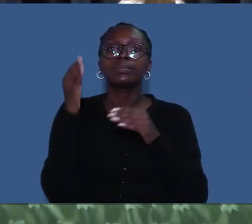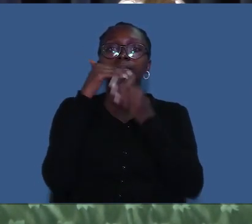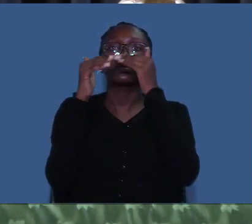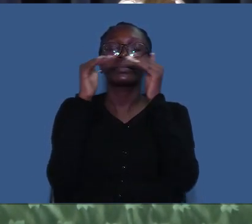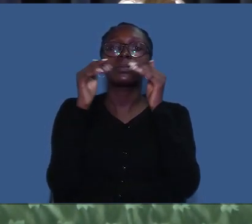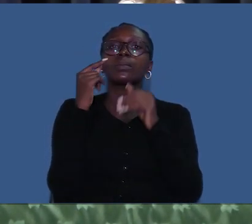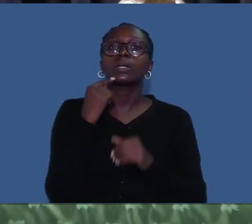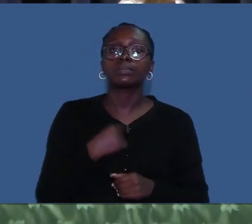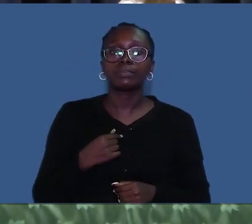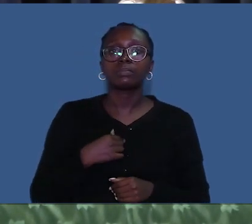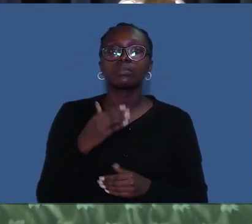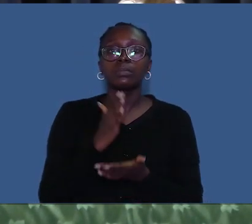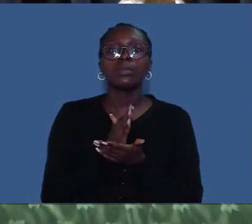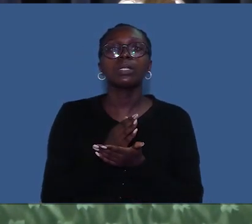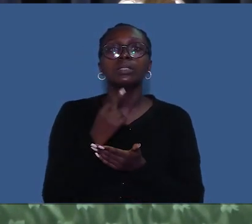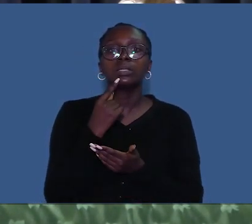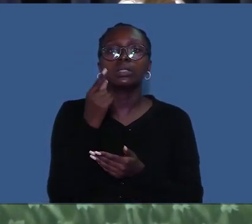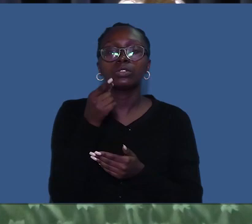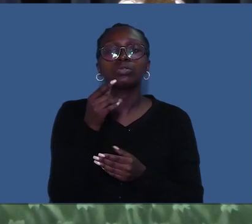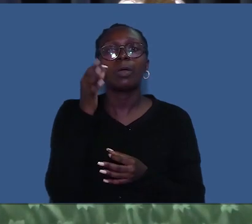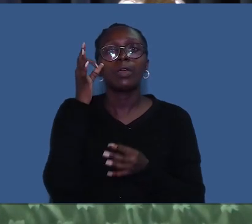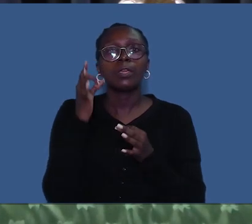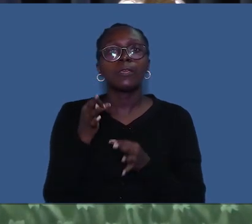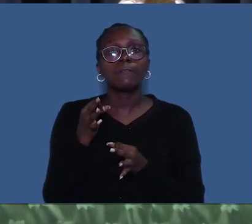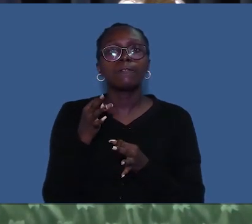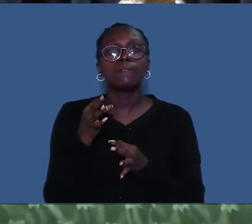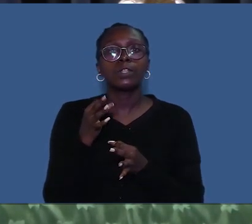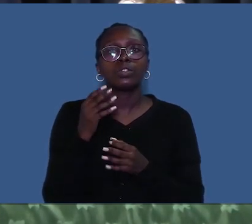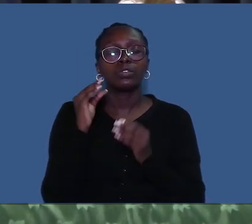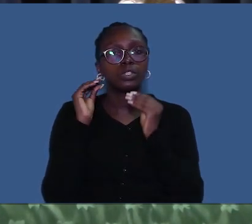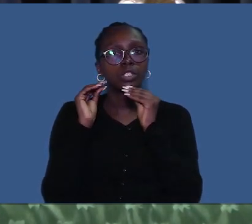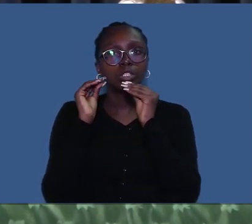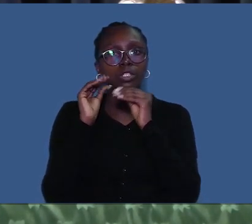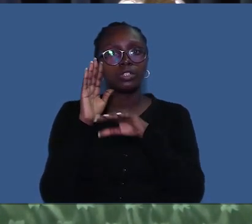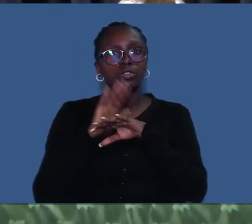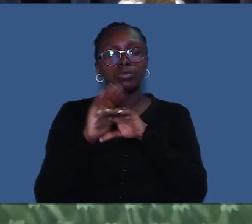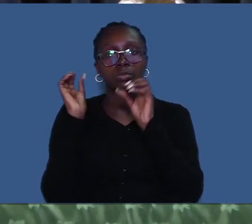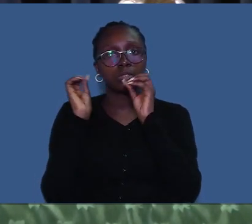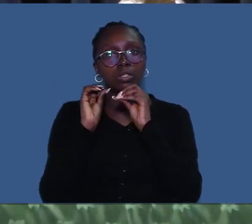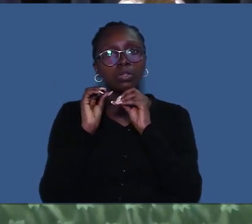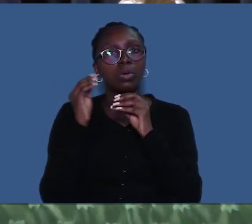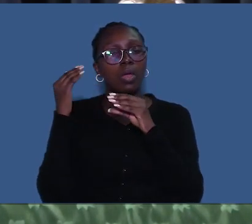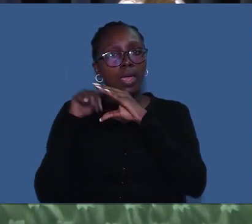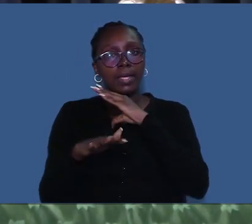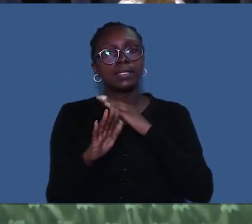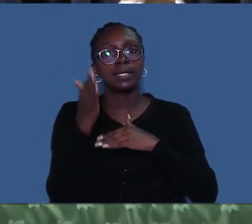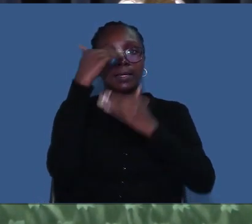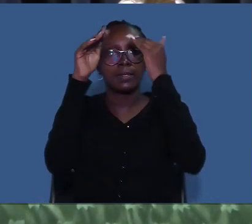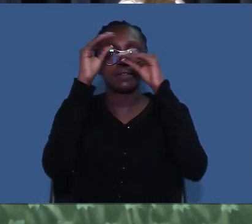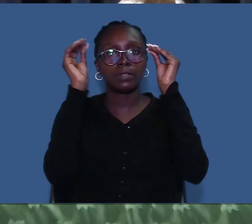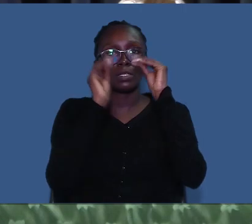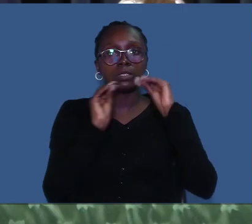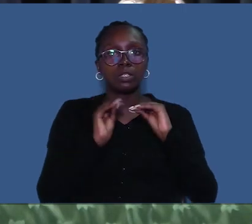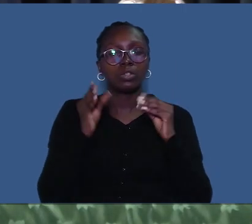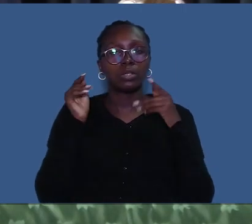righteousness surpasses that of the Pharisees and the teachers of the law, you will certainly not enter the kingdom of heaven." And this is the word